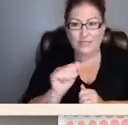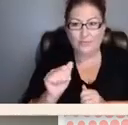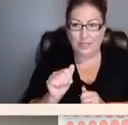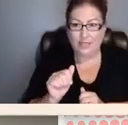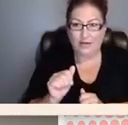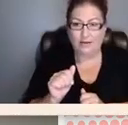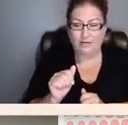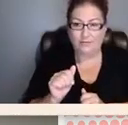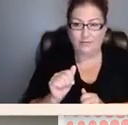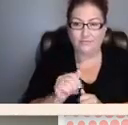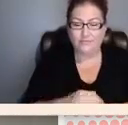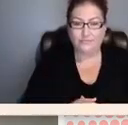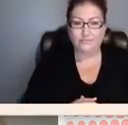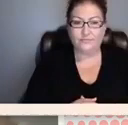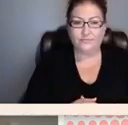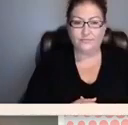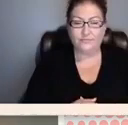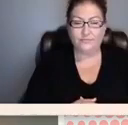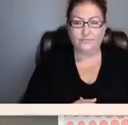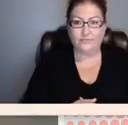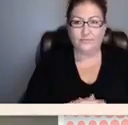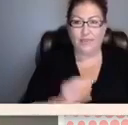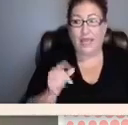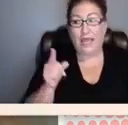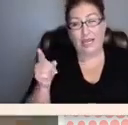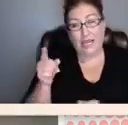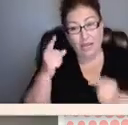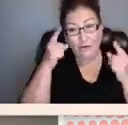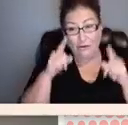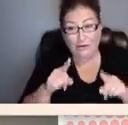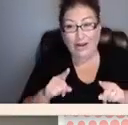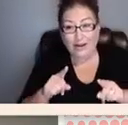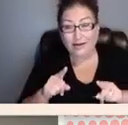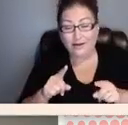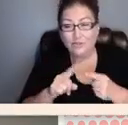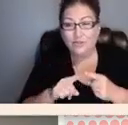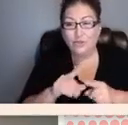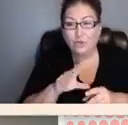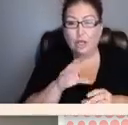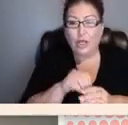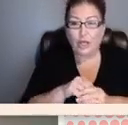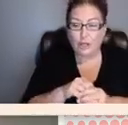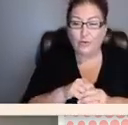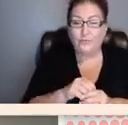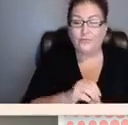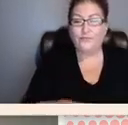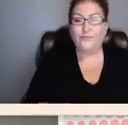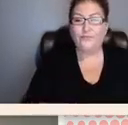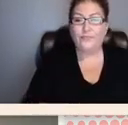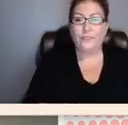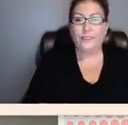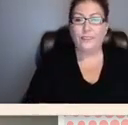discrimination. And he agreed to include language.